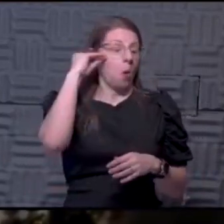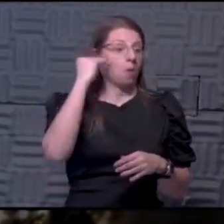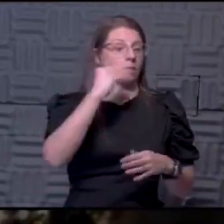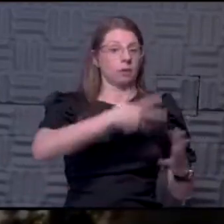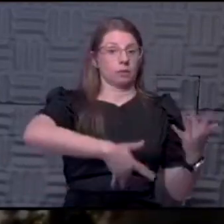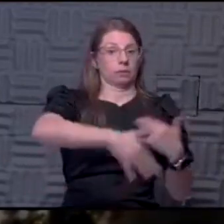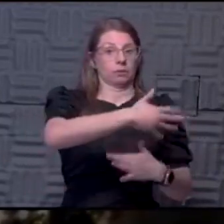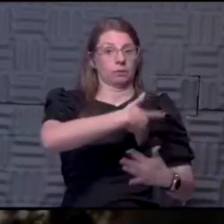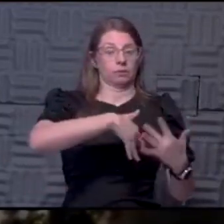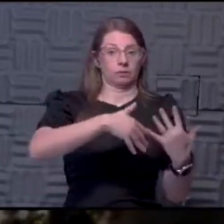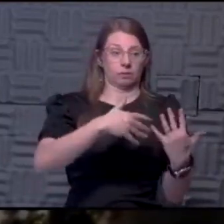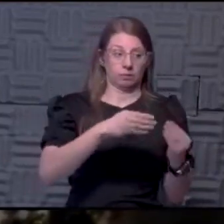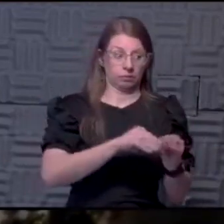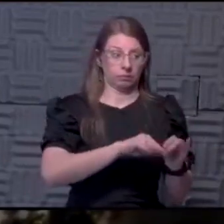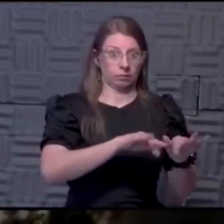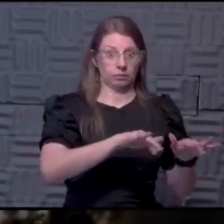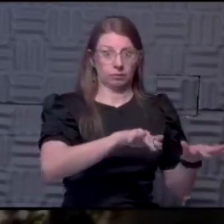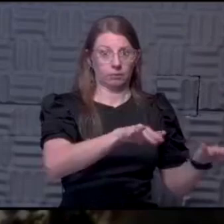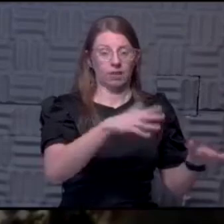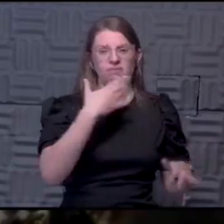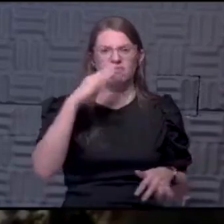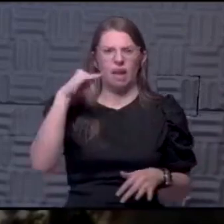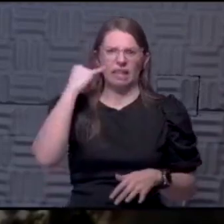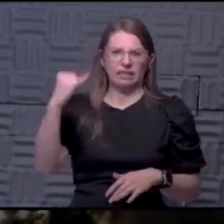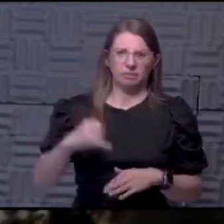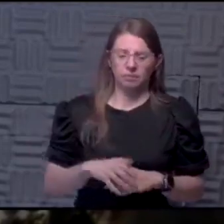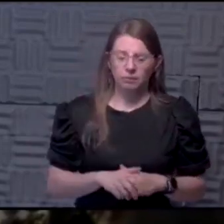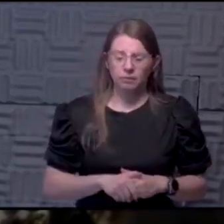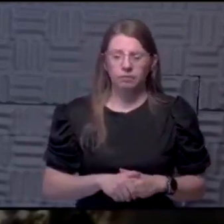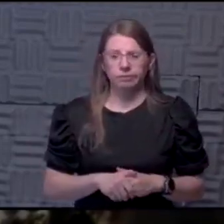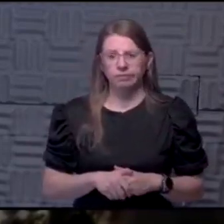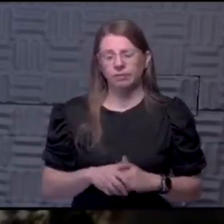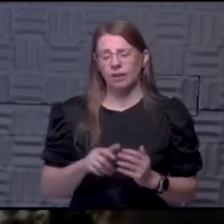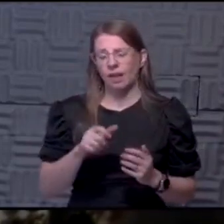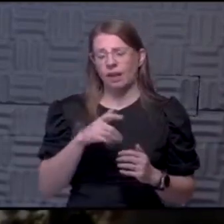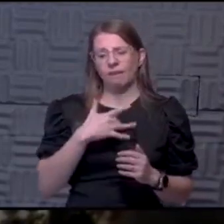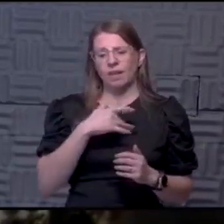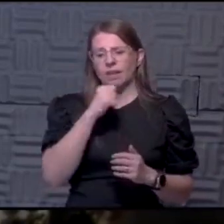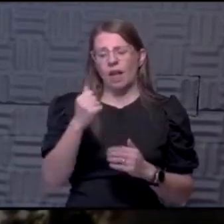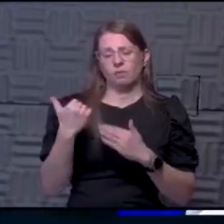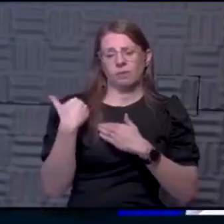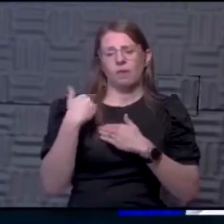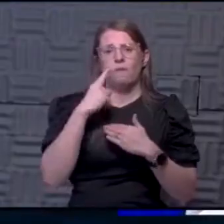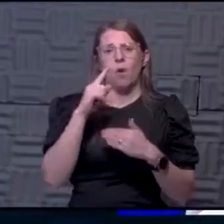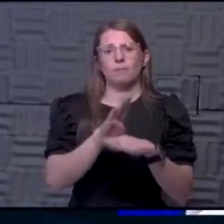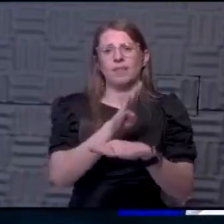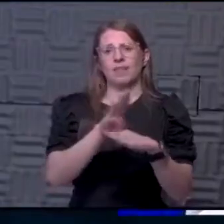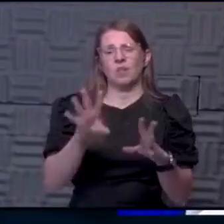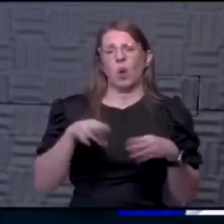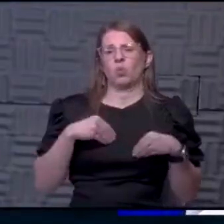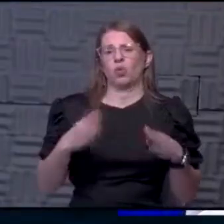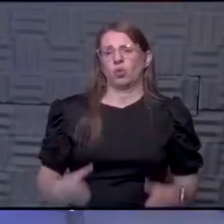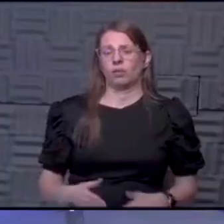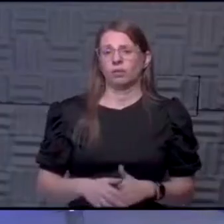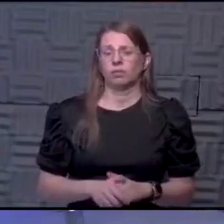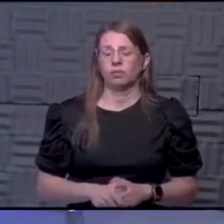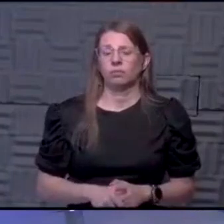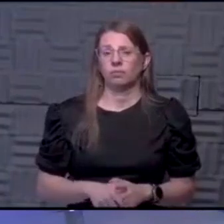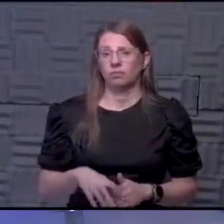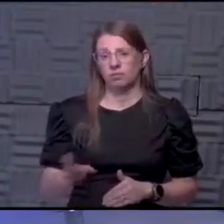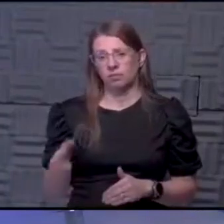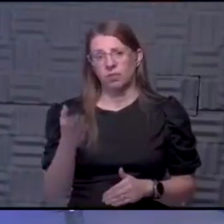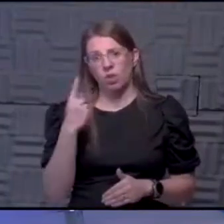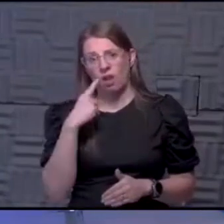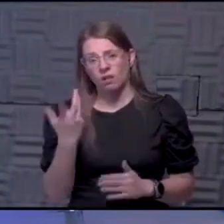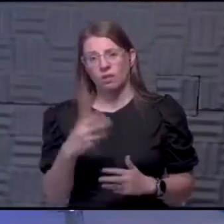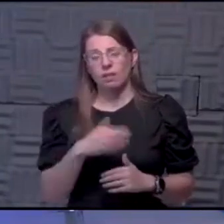families and whatnot. So it's just a bad idea, and I think it's irresponsible for the business owners. Hawk, what are your thoughts? Yeah, I mean,